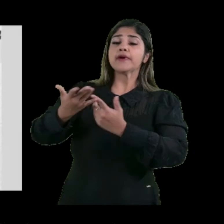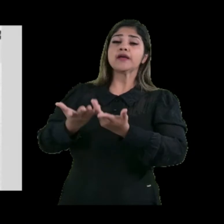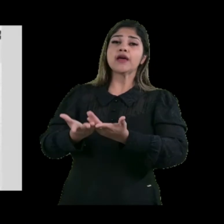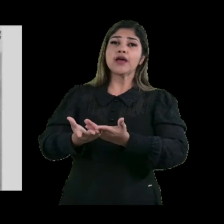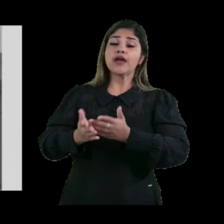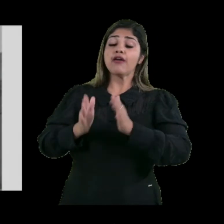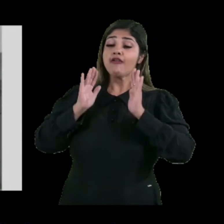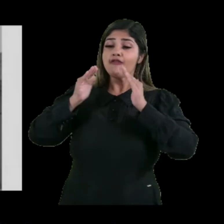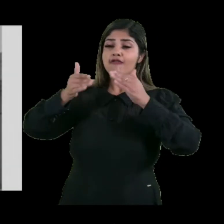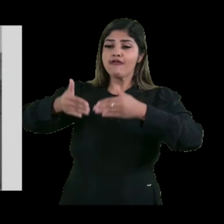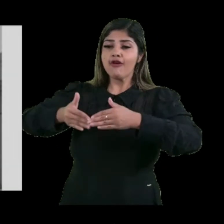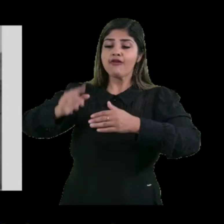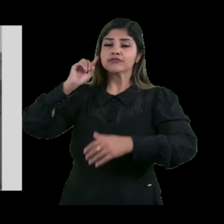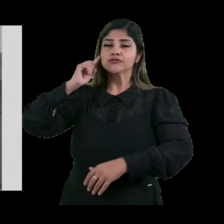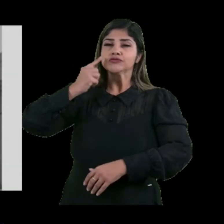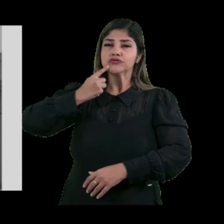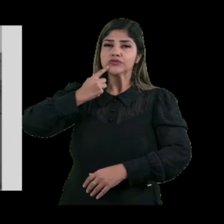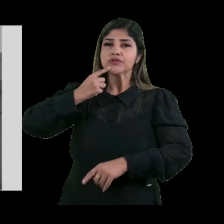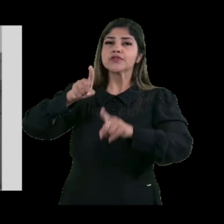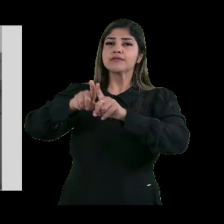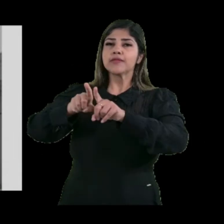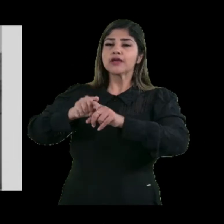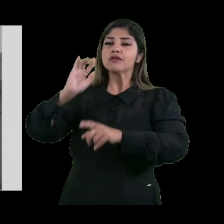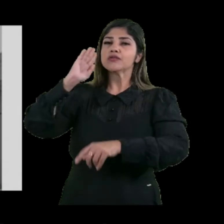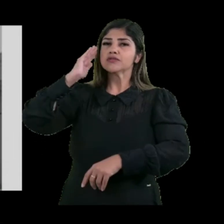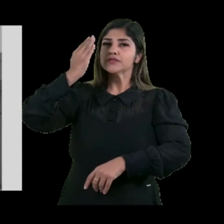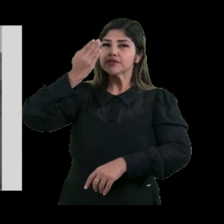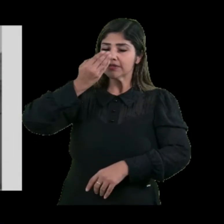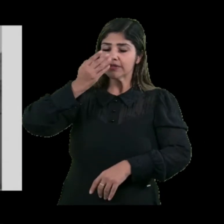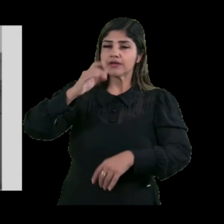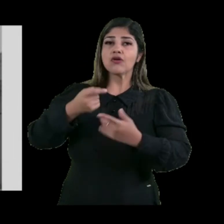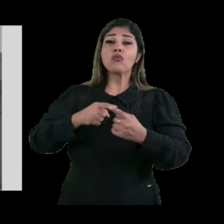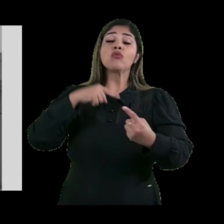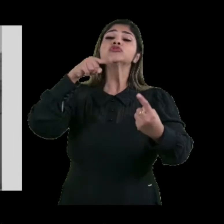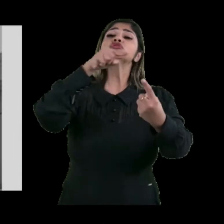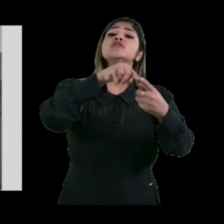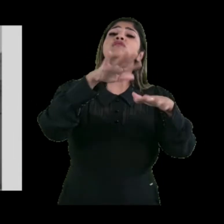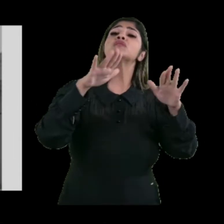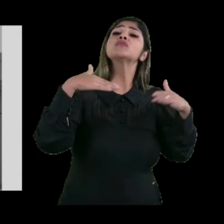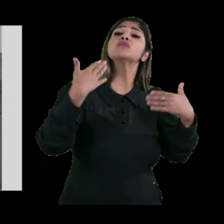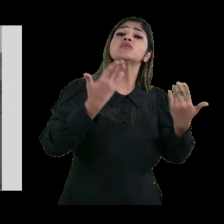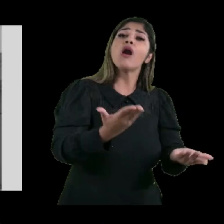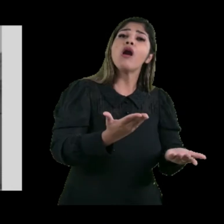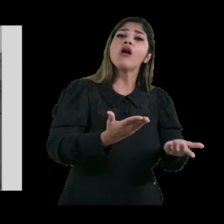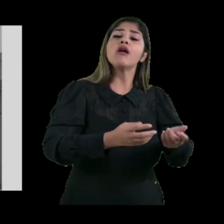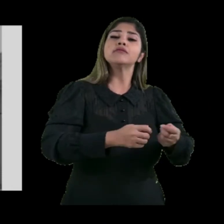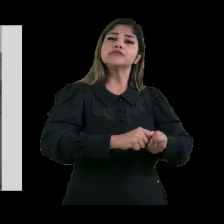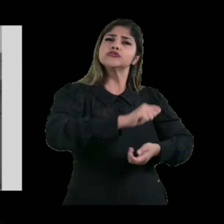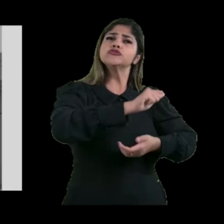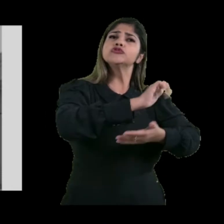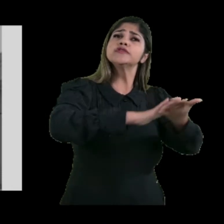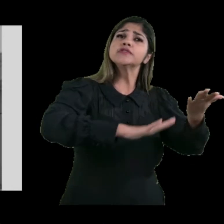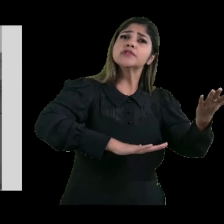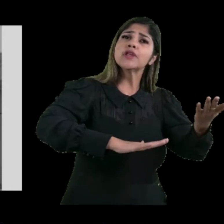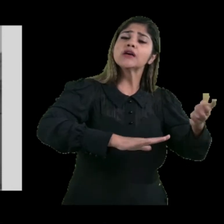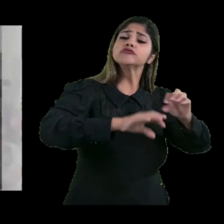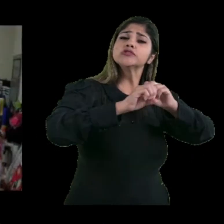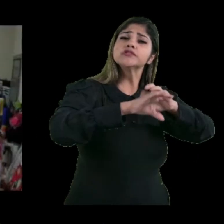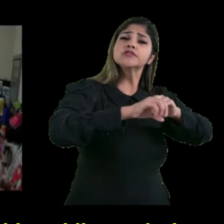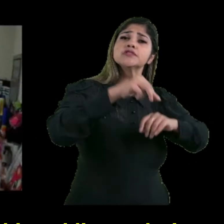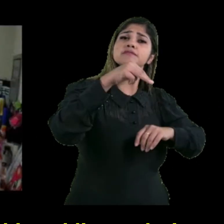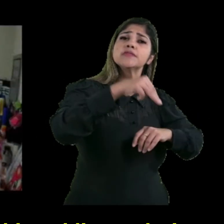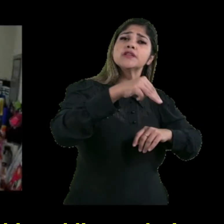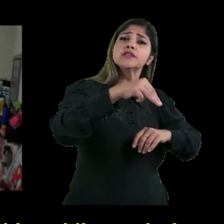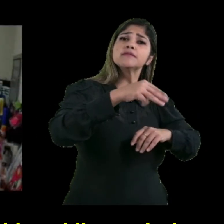with deafness and deafblindness. Our main goal with the research was develop arithmetic teaching